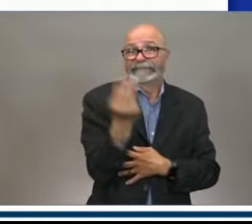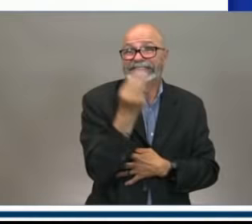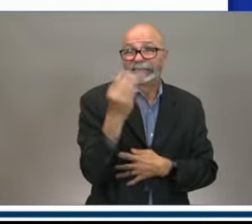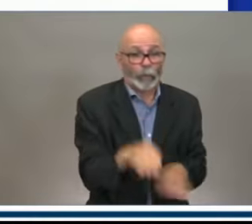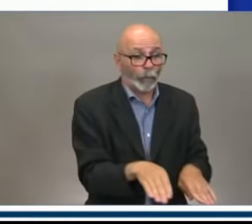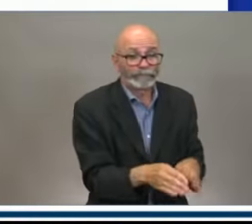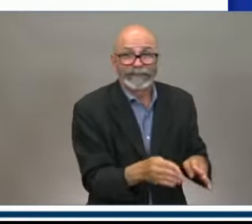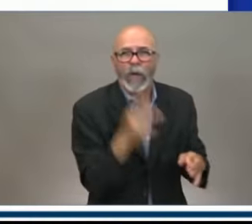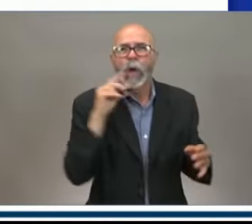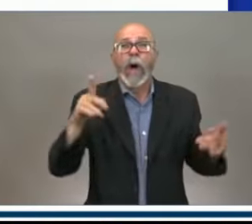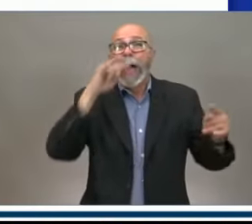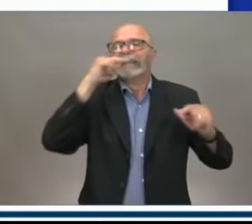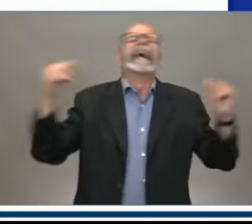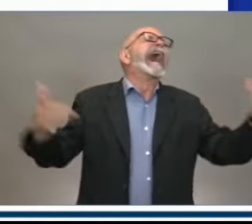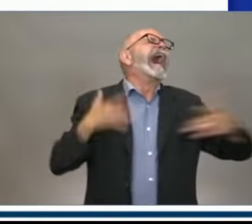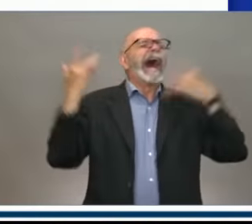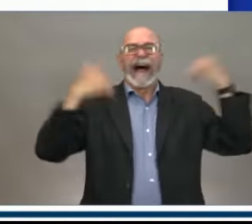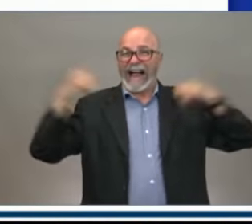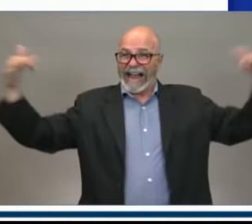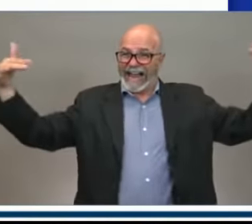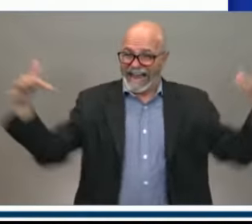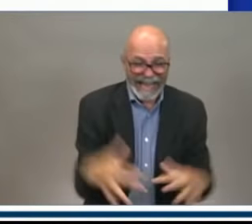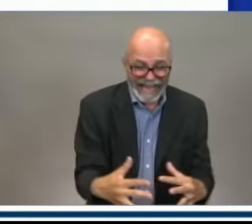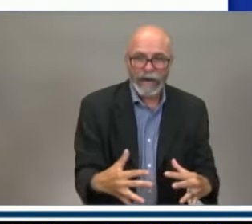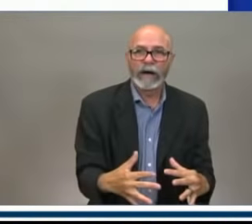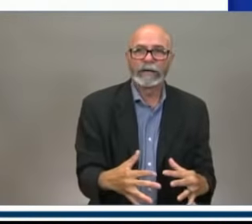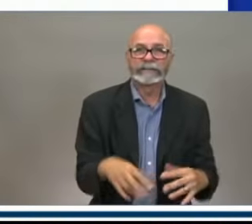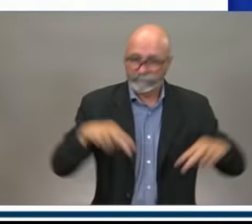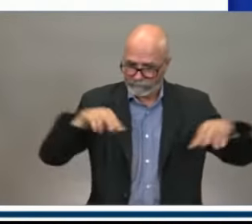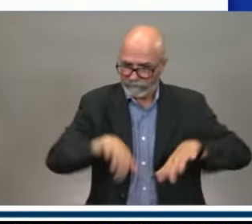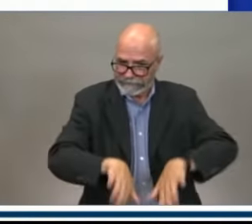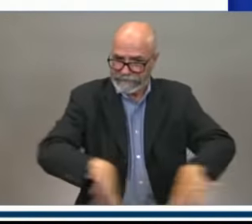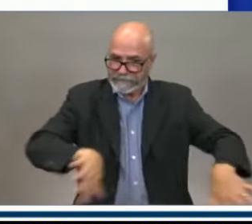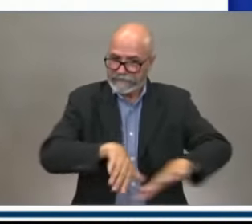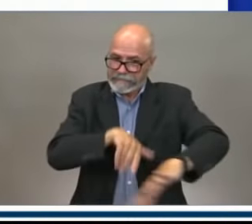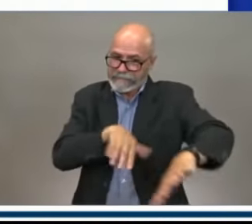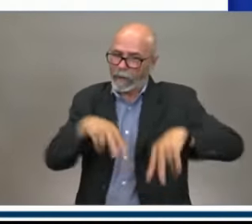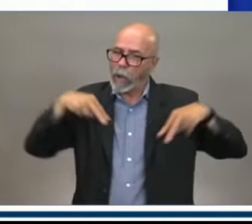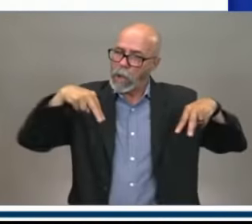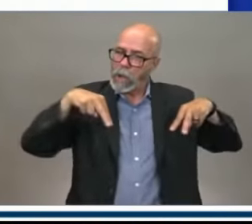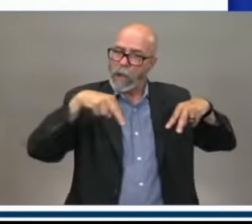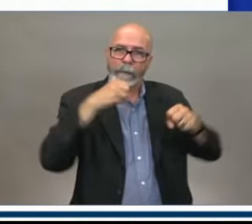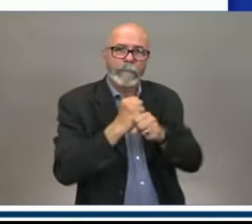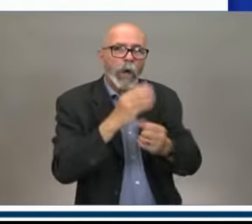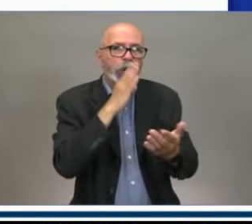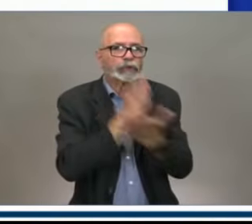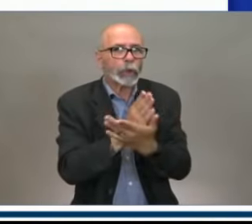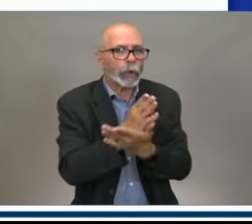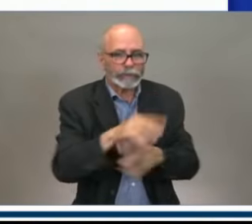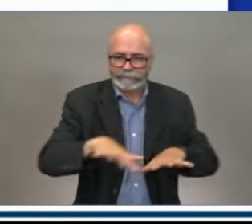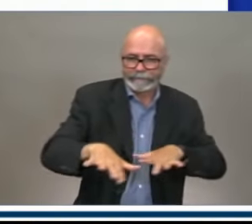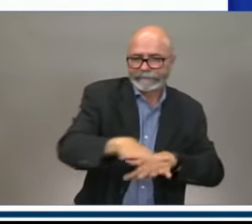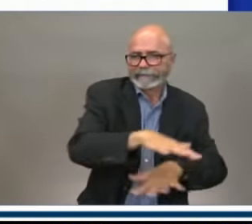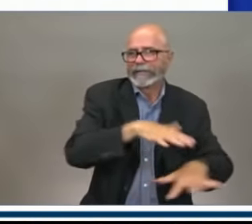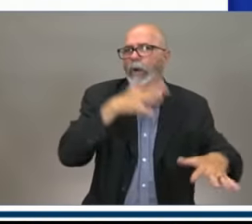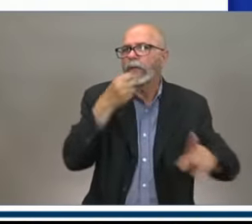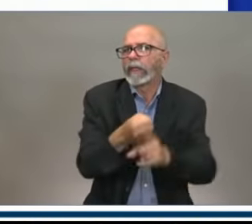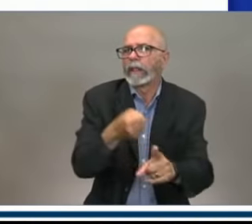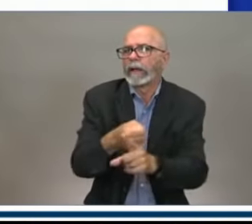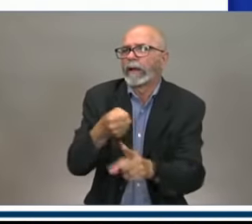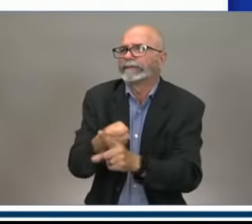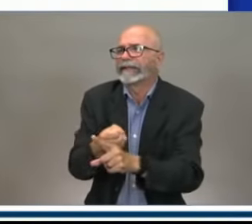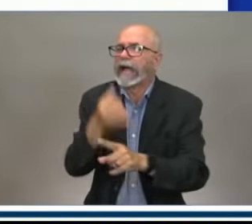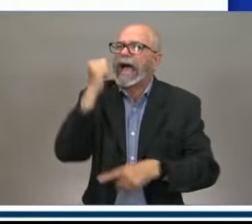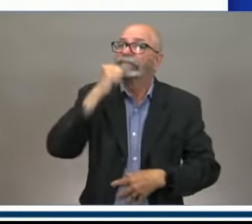time since COVID started, and we will monitor how that is going. We will provide updates in the case numbers every day,